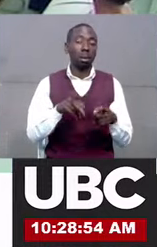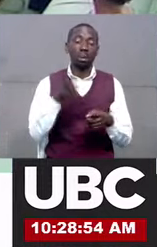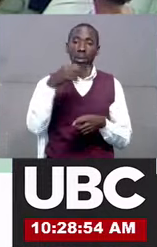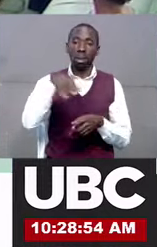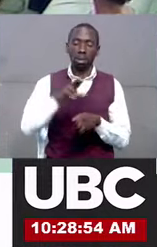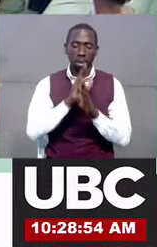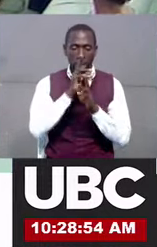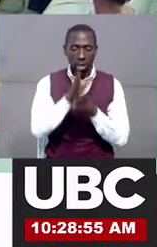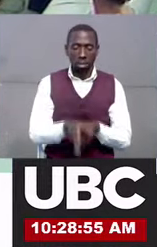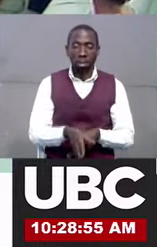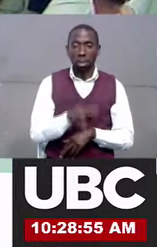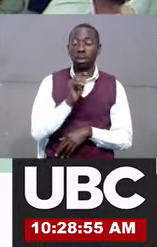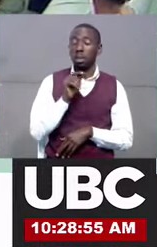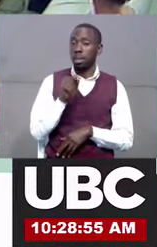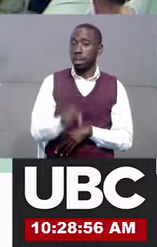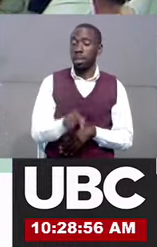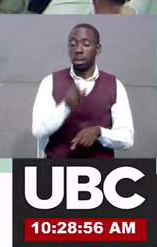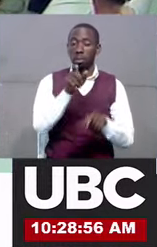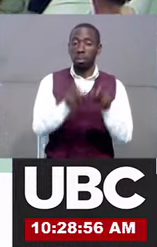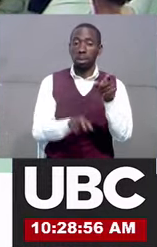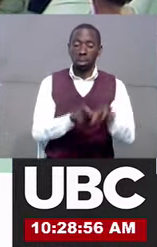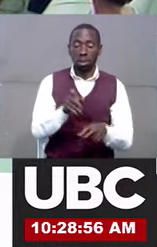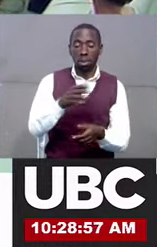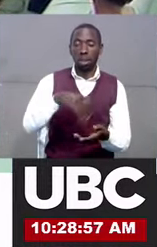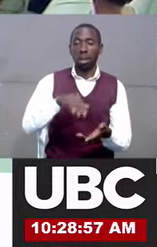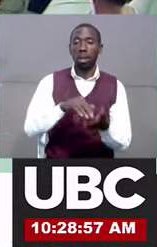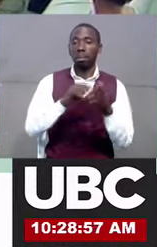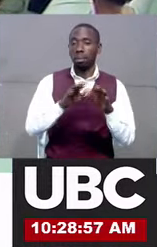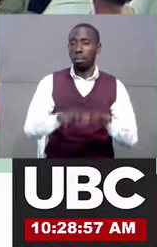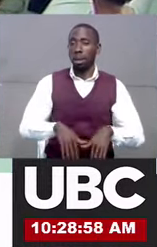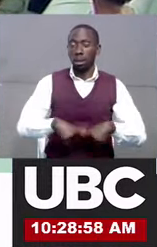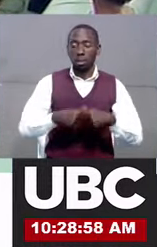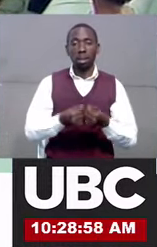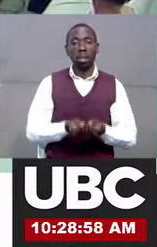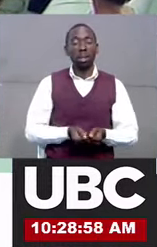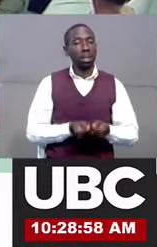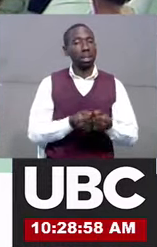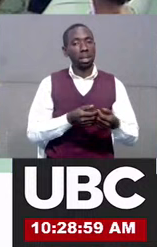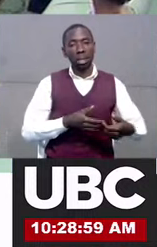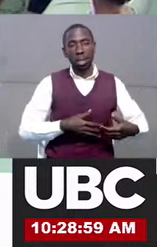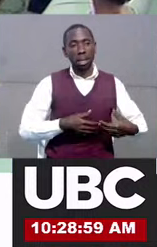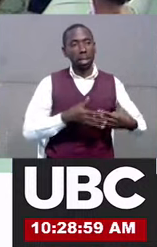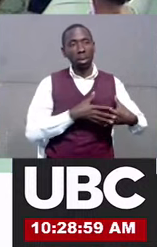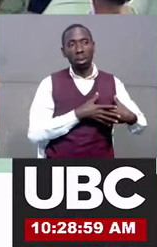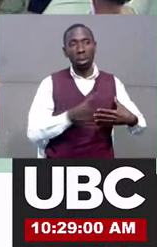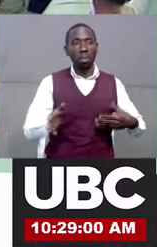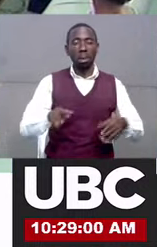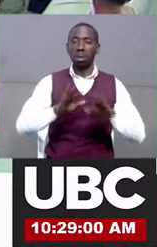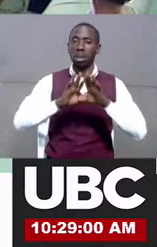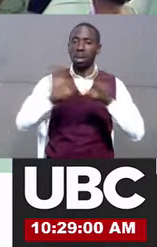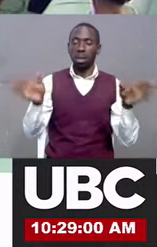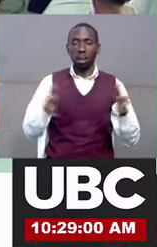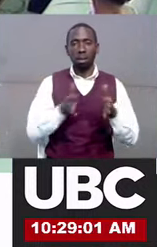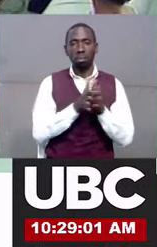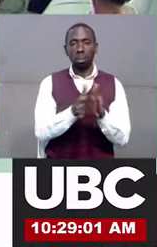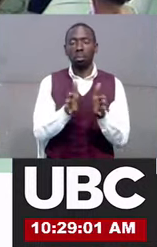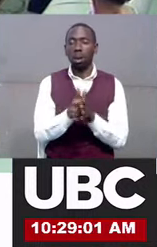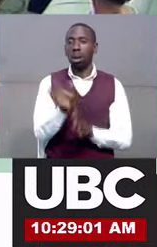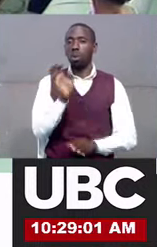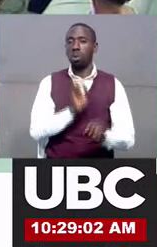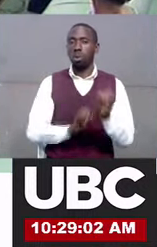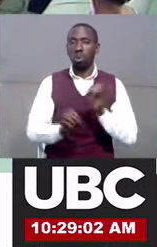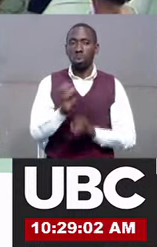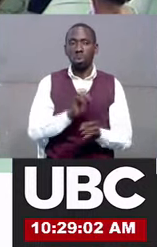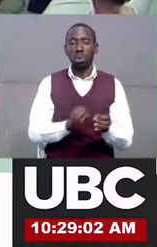date, this institution, which is a people-centered parliament, has not come out comprehensively, unequivocally, to